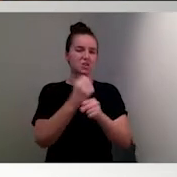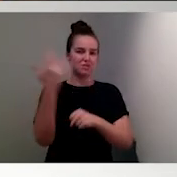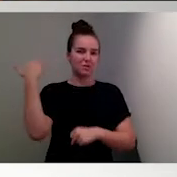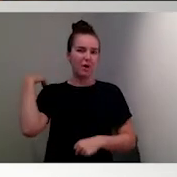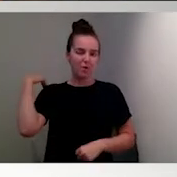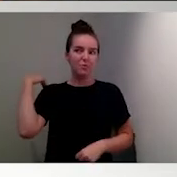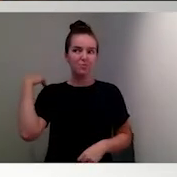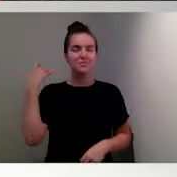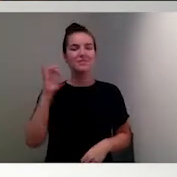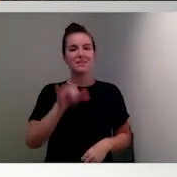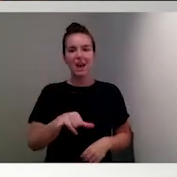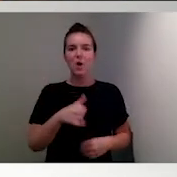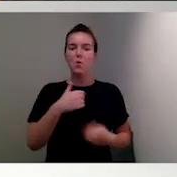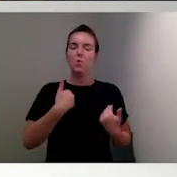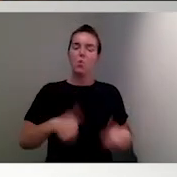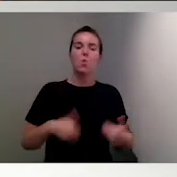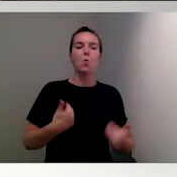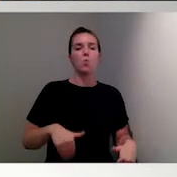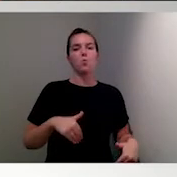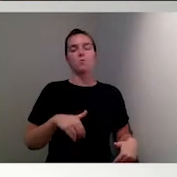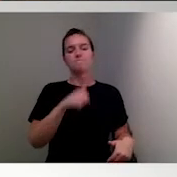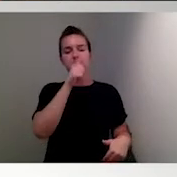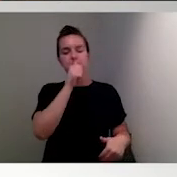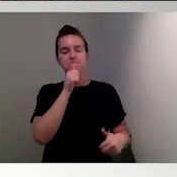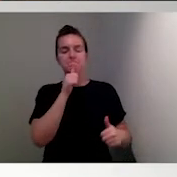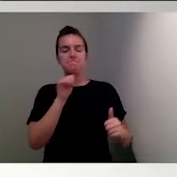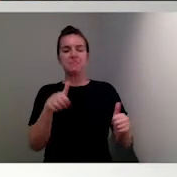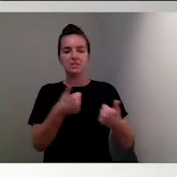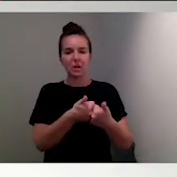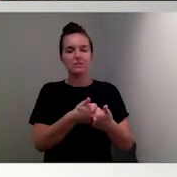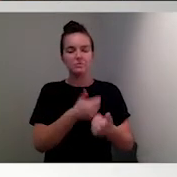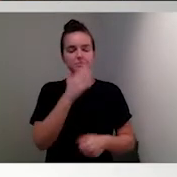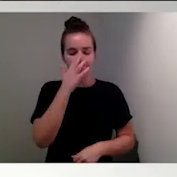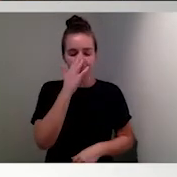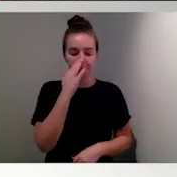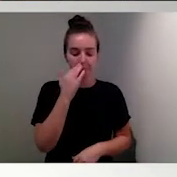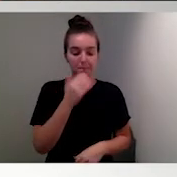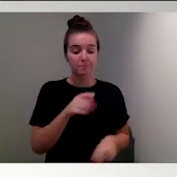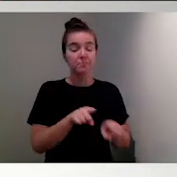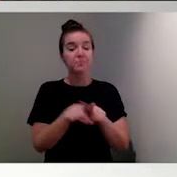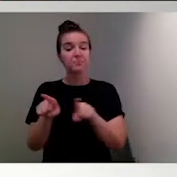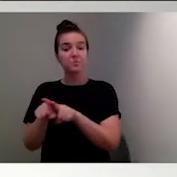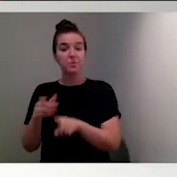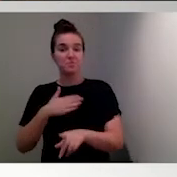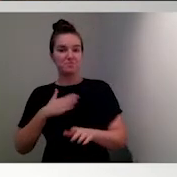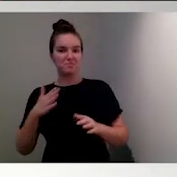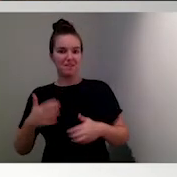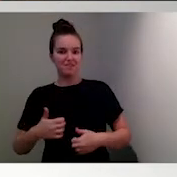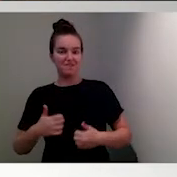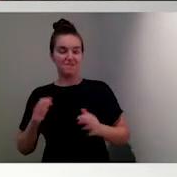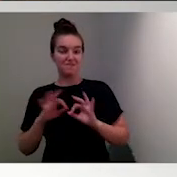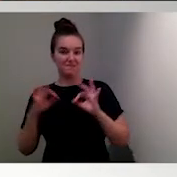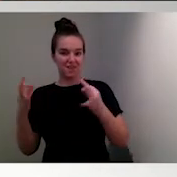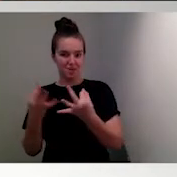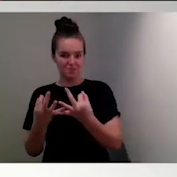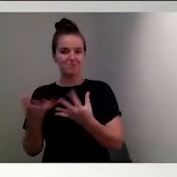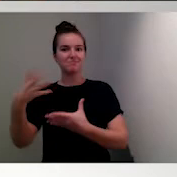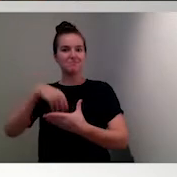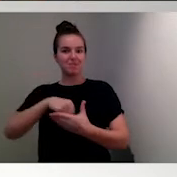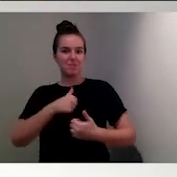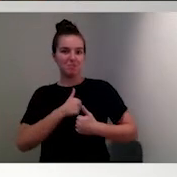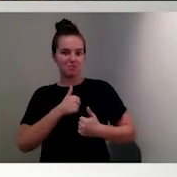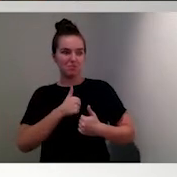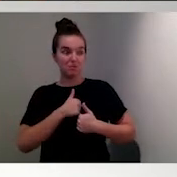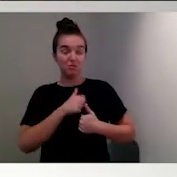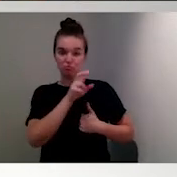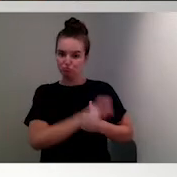and it's been a real challenge. We're also a military family, so we move around. Travel is part of our life. It